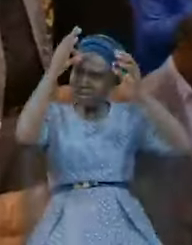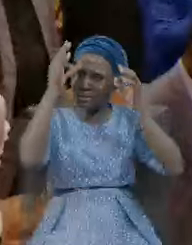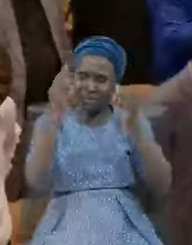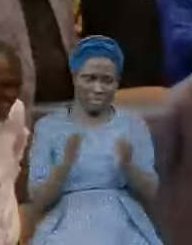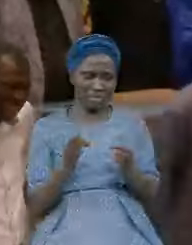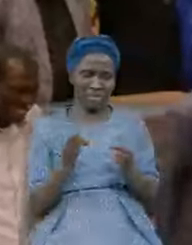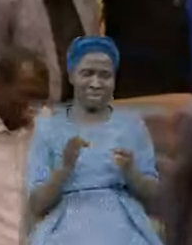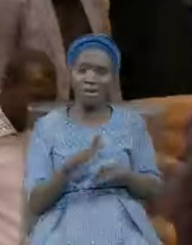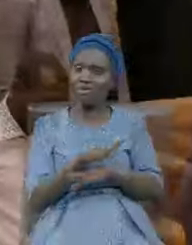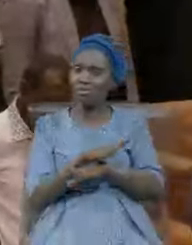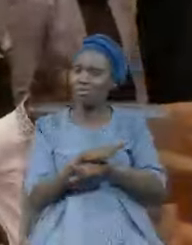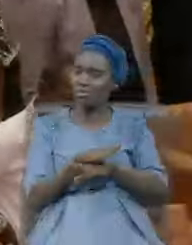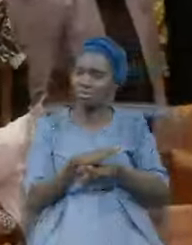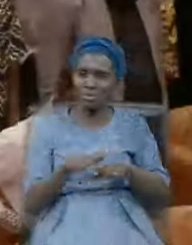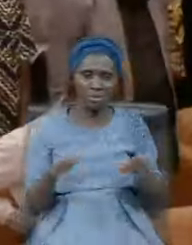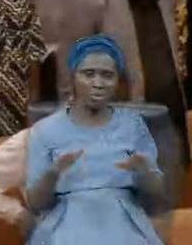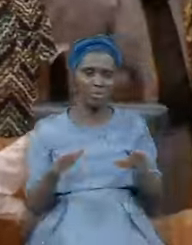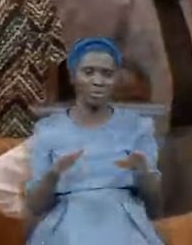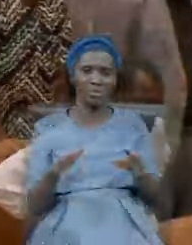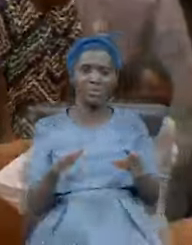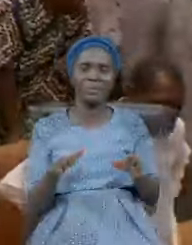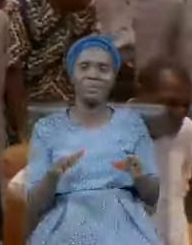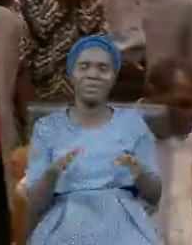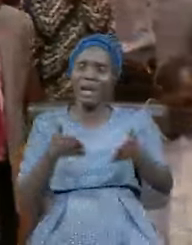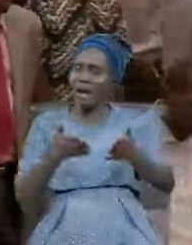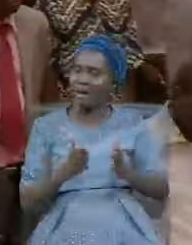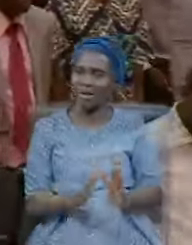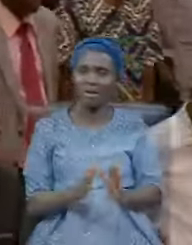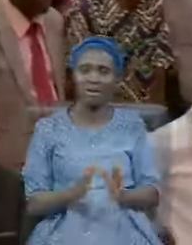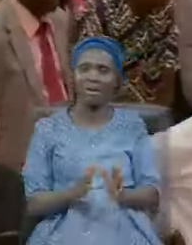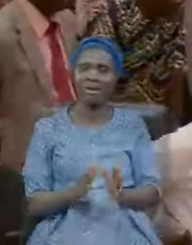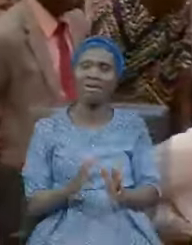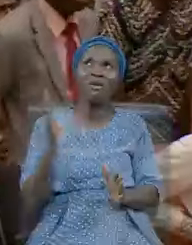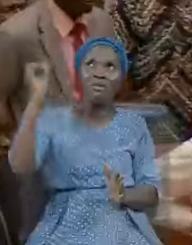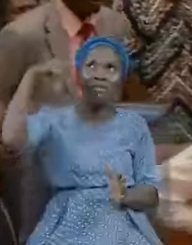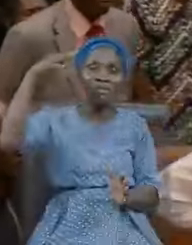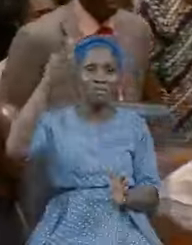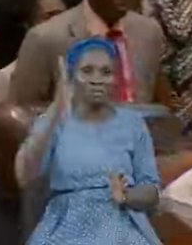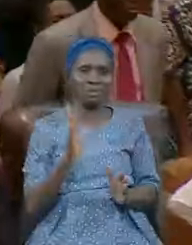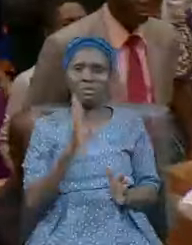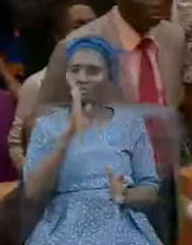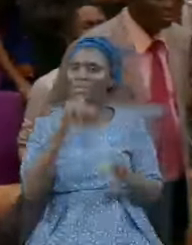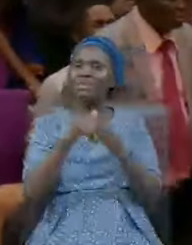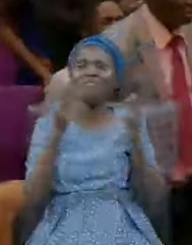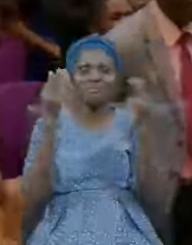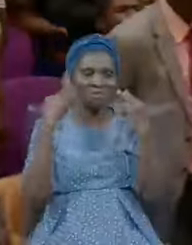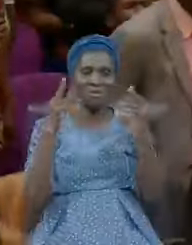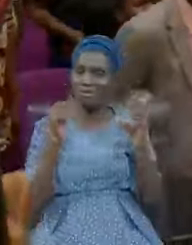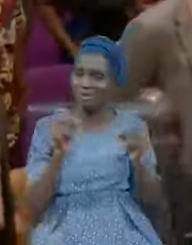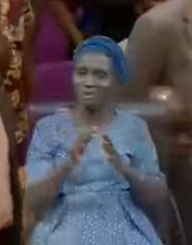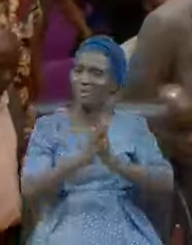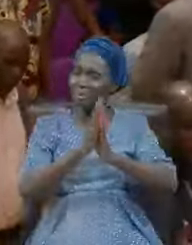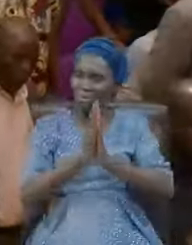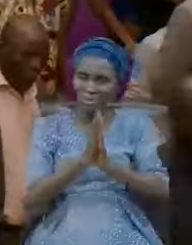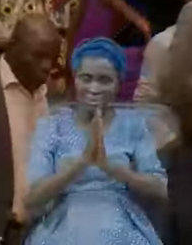Let not the grace of God in your life be in vain.